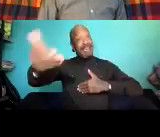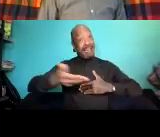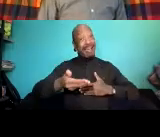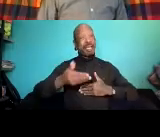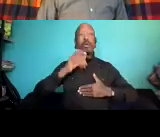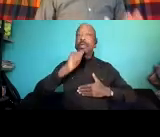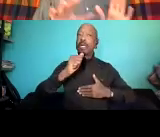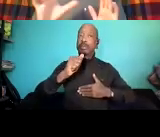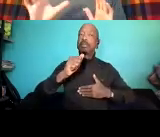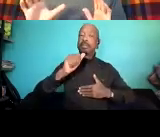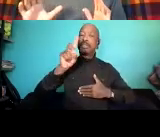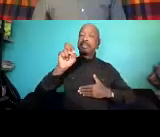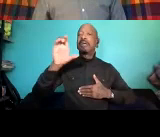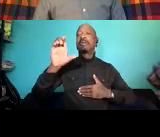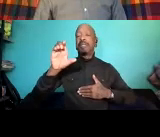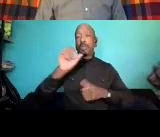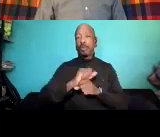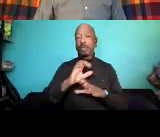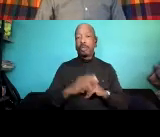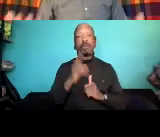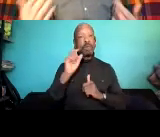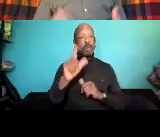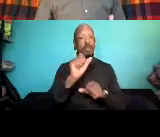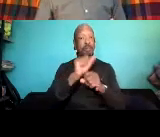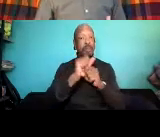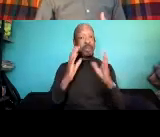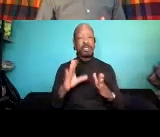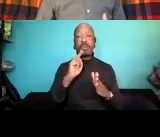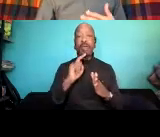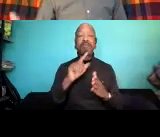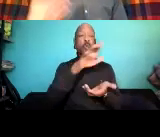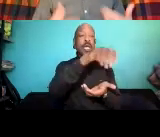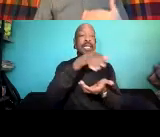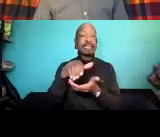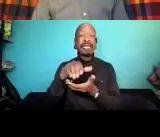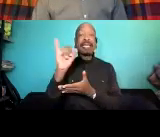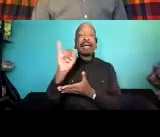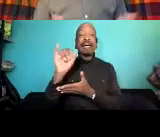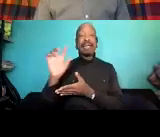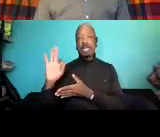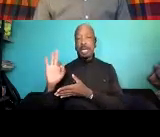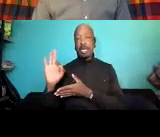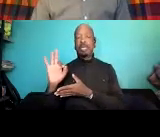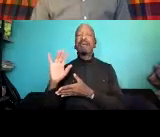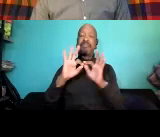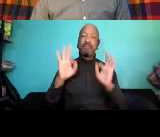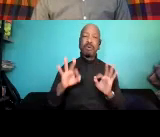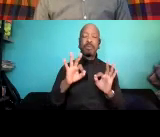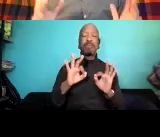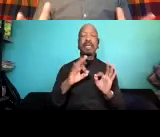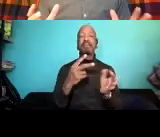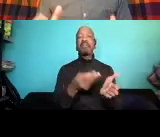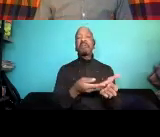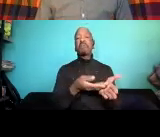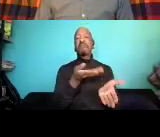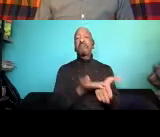workers. And for all employees, you have to collect an I-9, which is a form that verifies